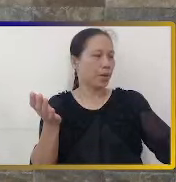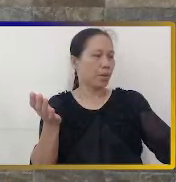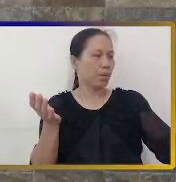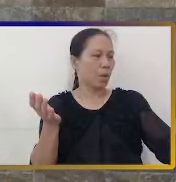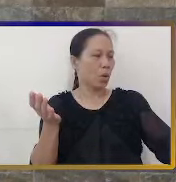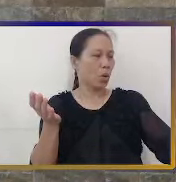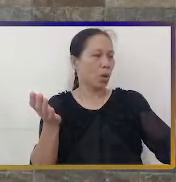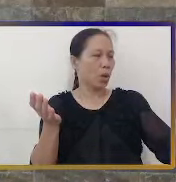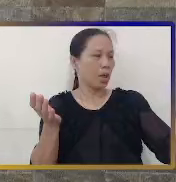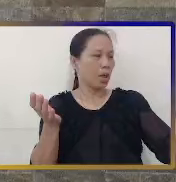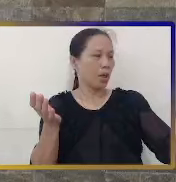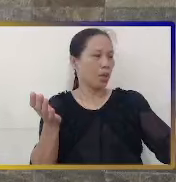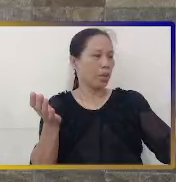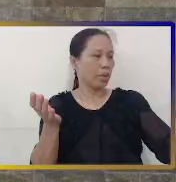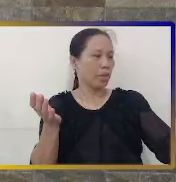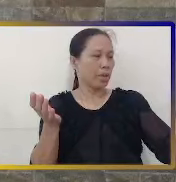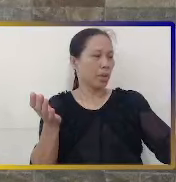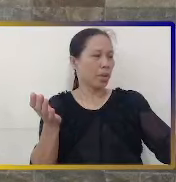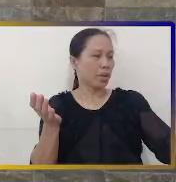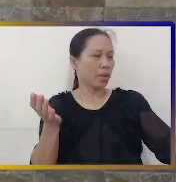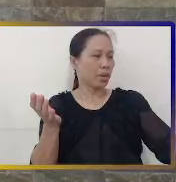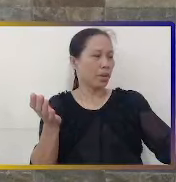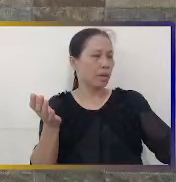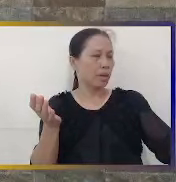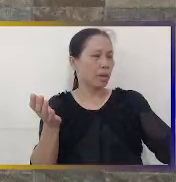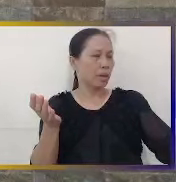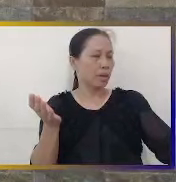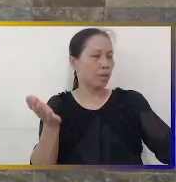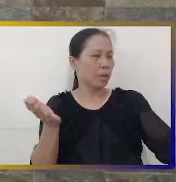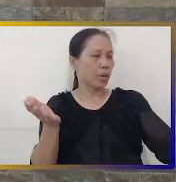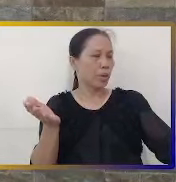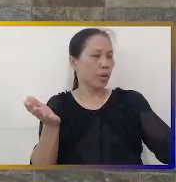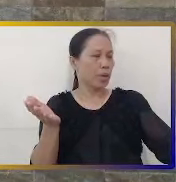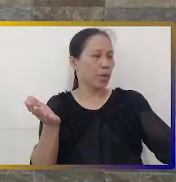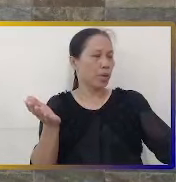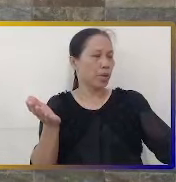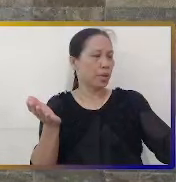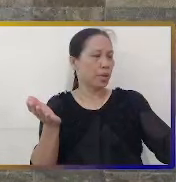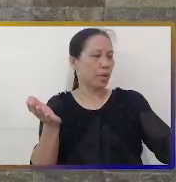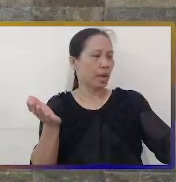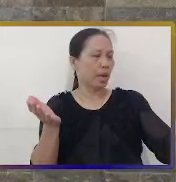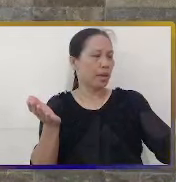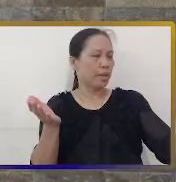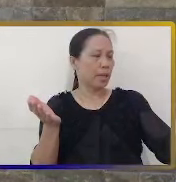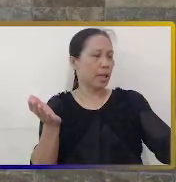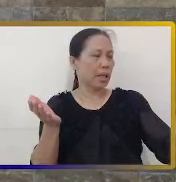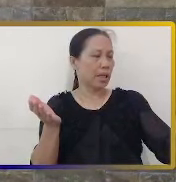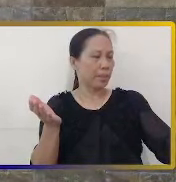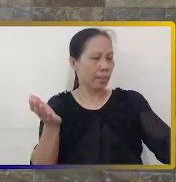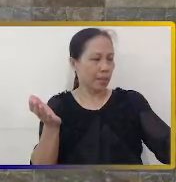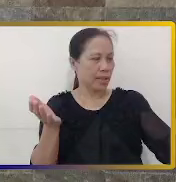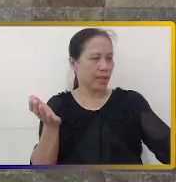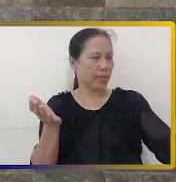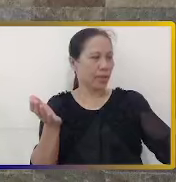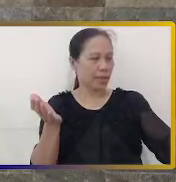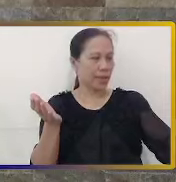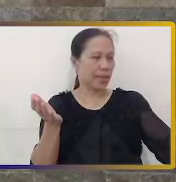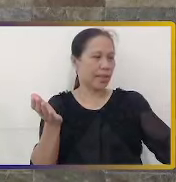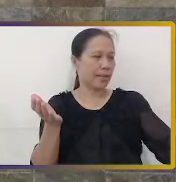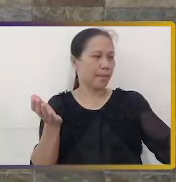of all of every sort of your Oblation be the